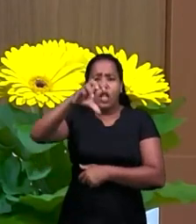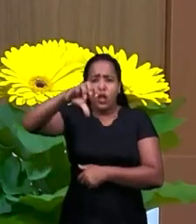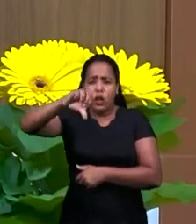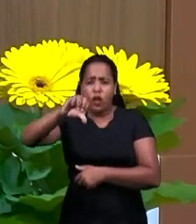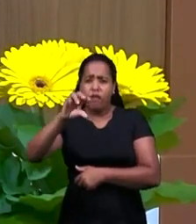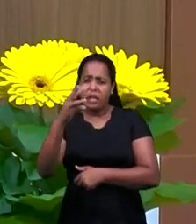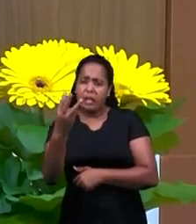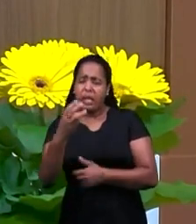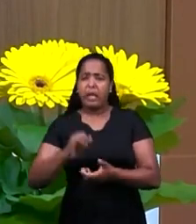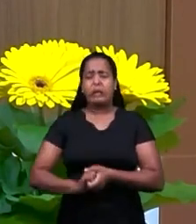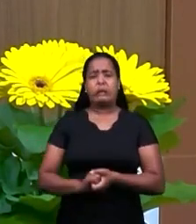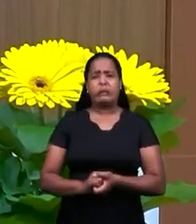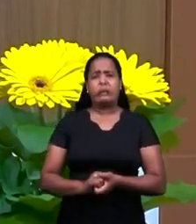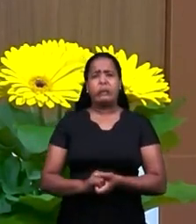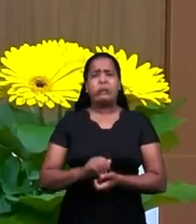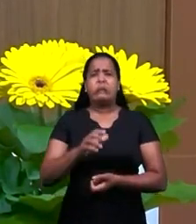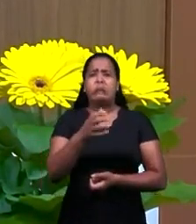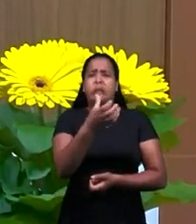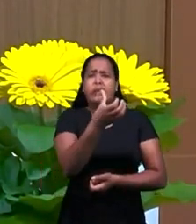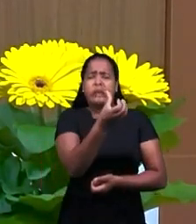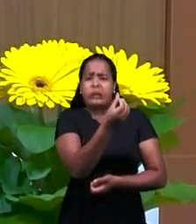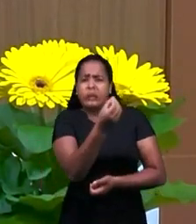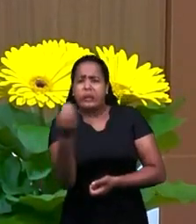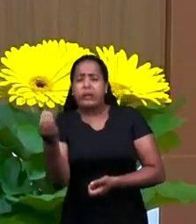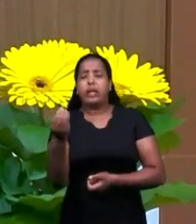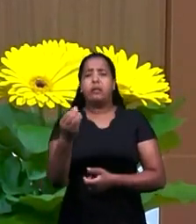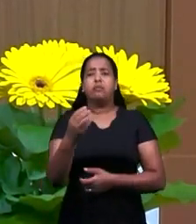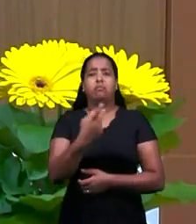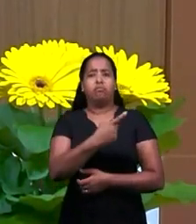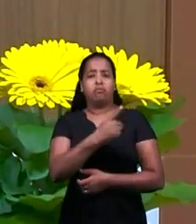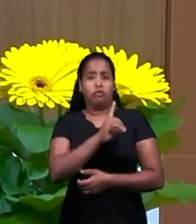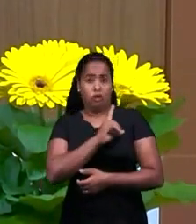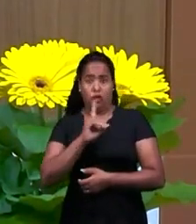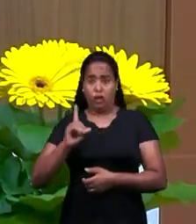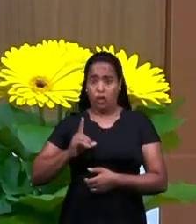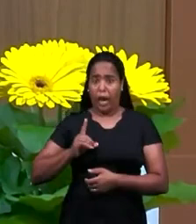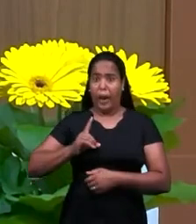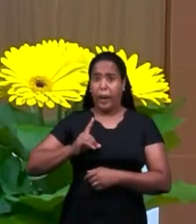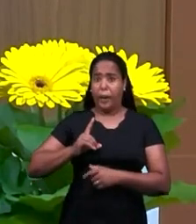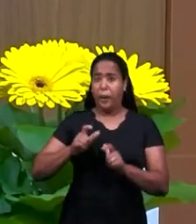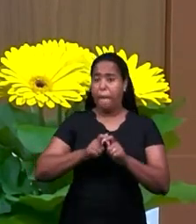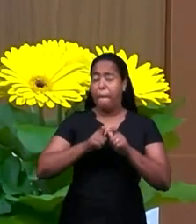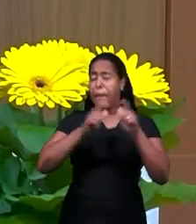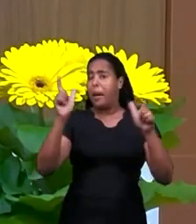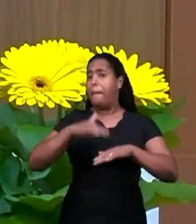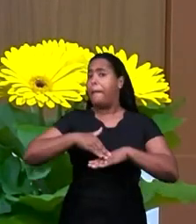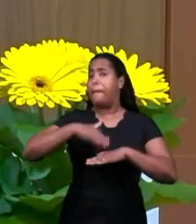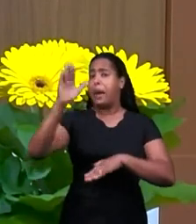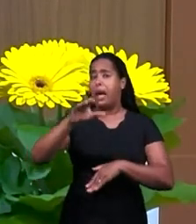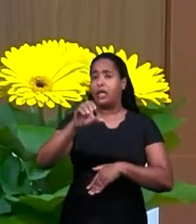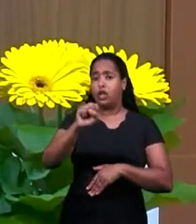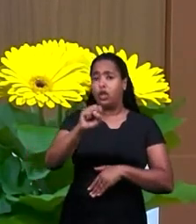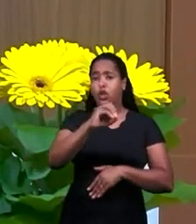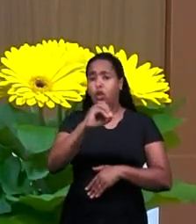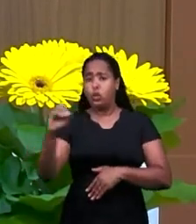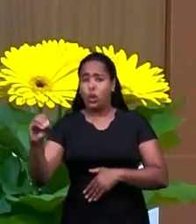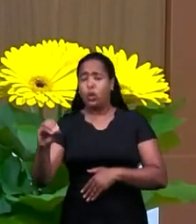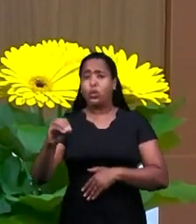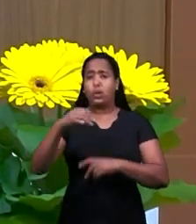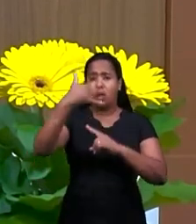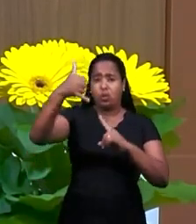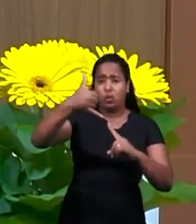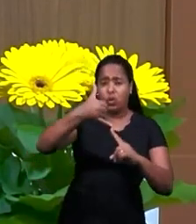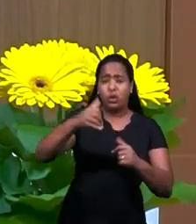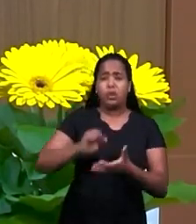593, almost 600, deacons more than 800, anointed 220,